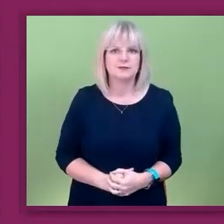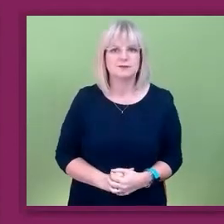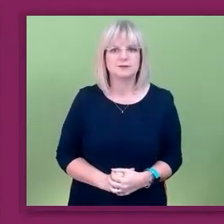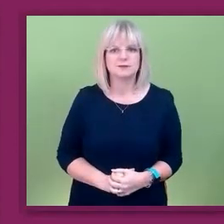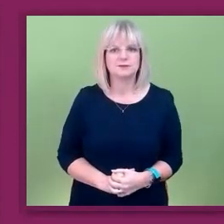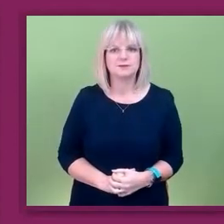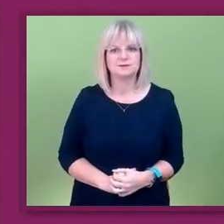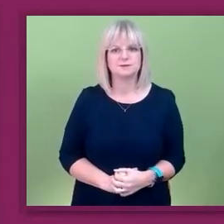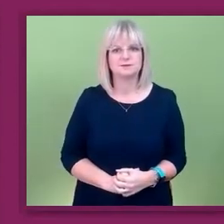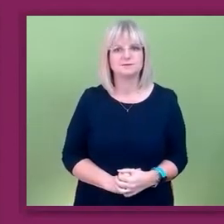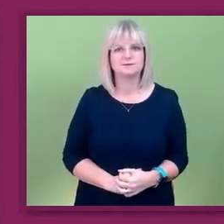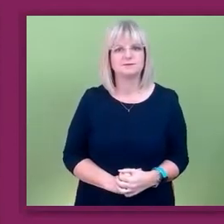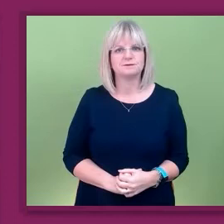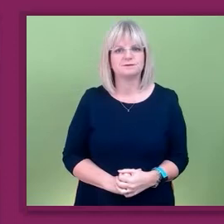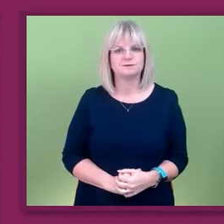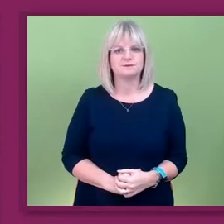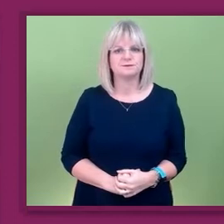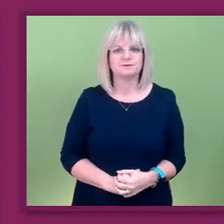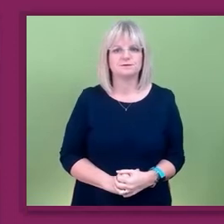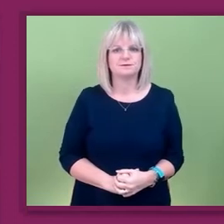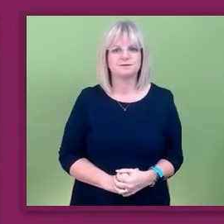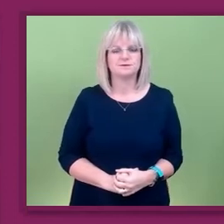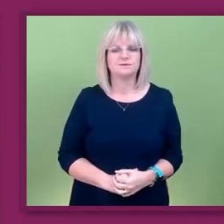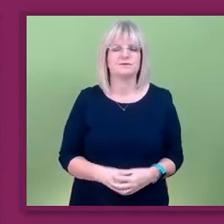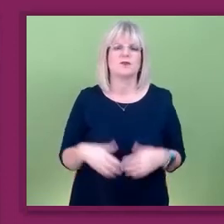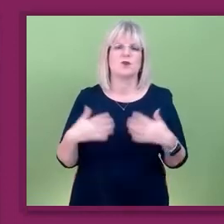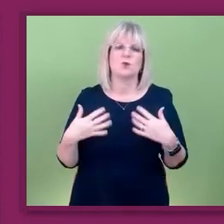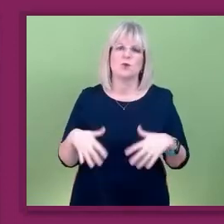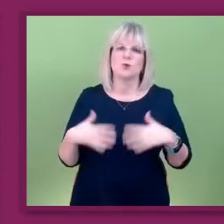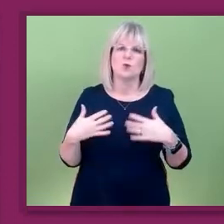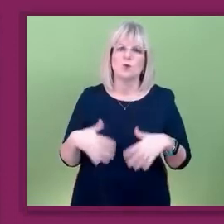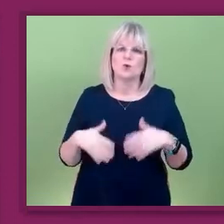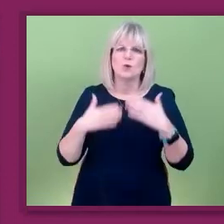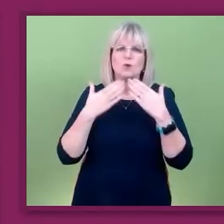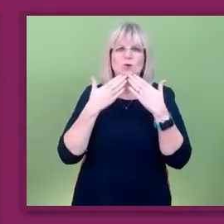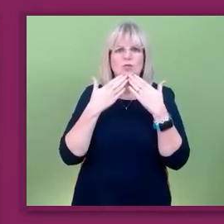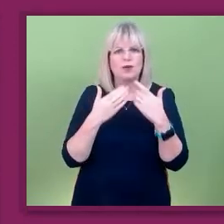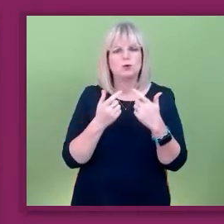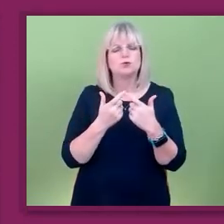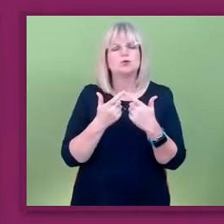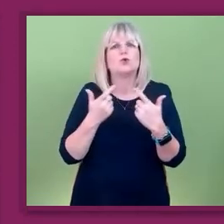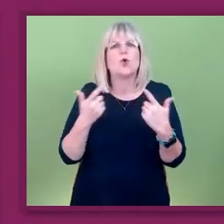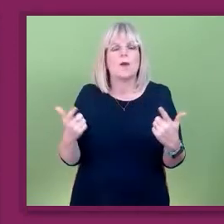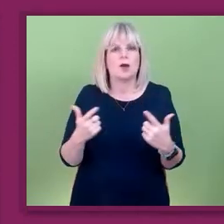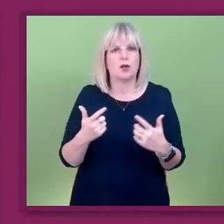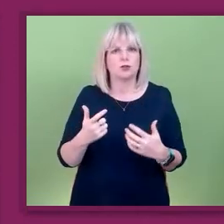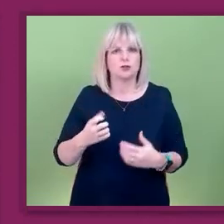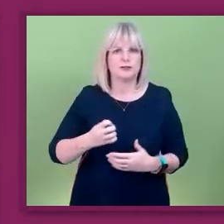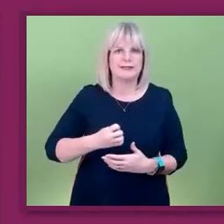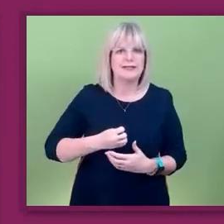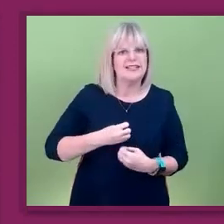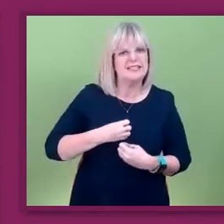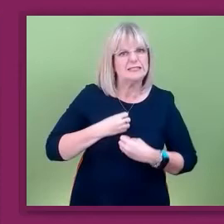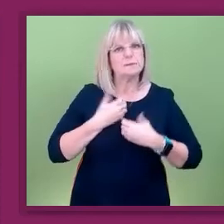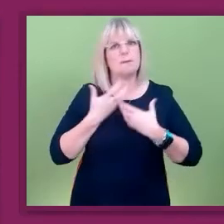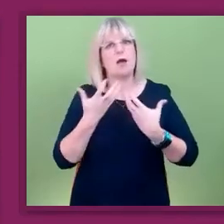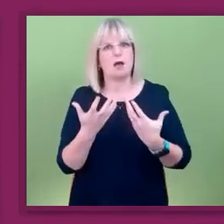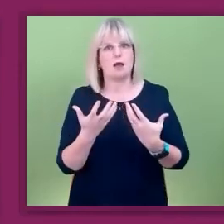Thank you so much, Sandra. That was a really inspiring and uplifting,